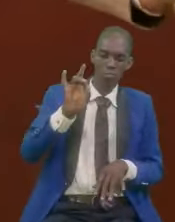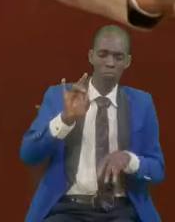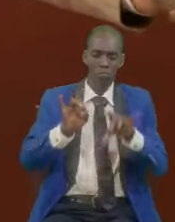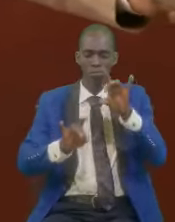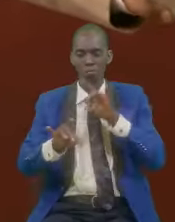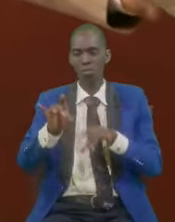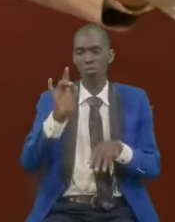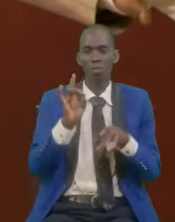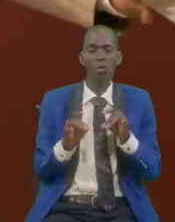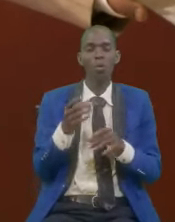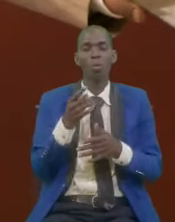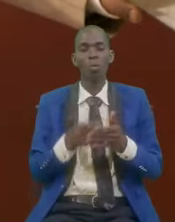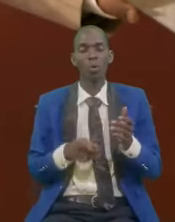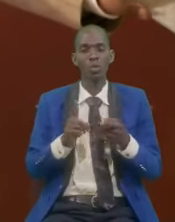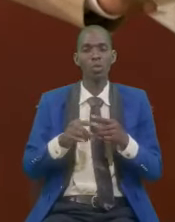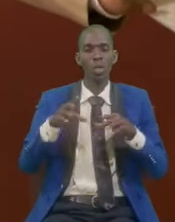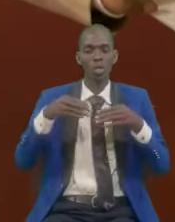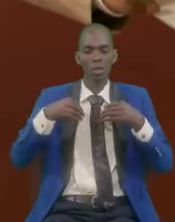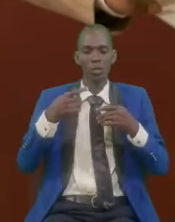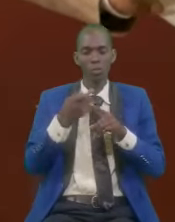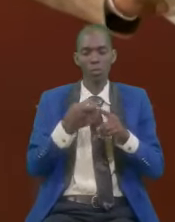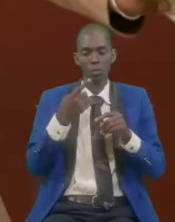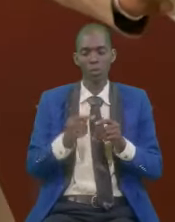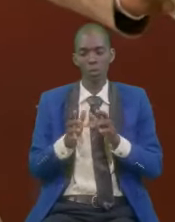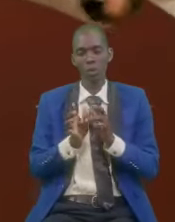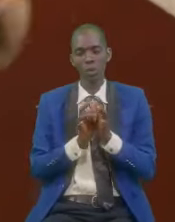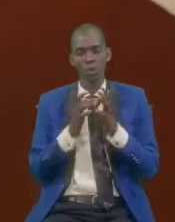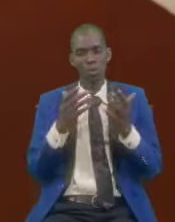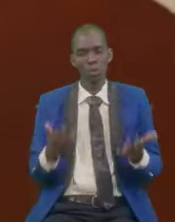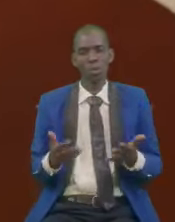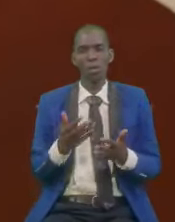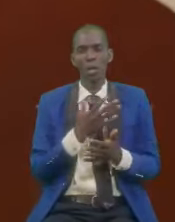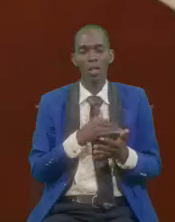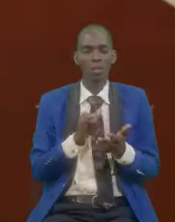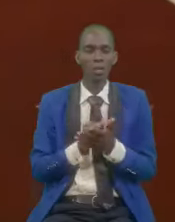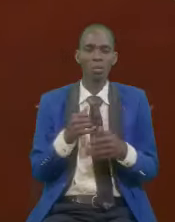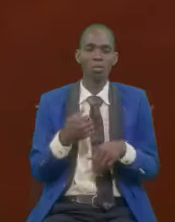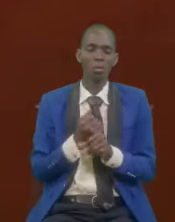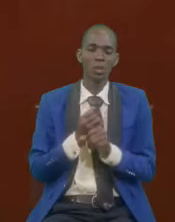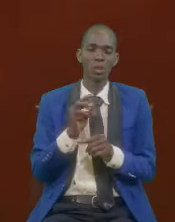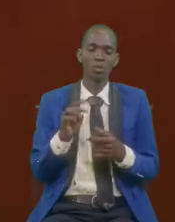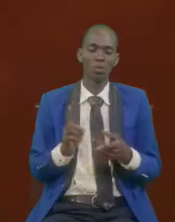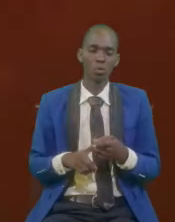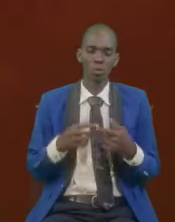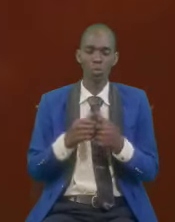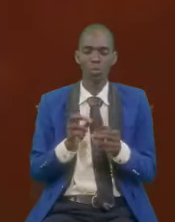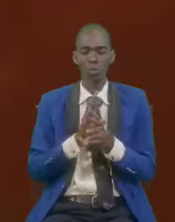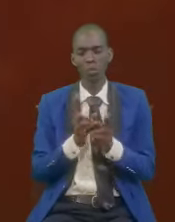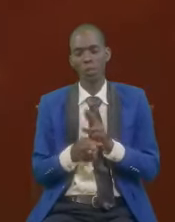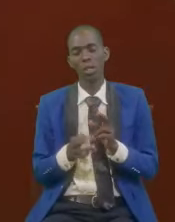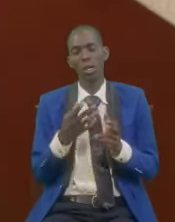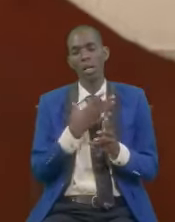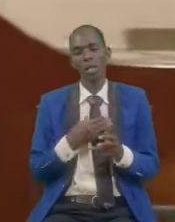don't accept, that knocks them and calls them to repentance. They say the word of man.